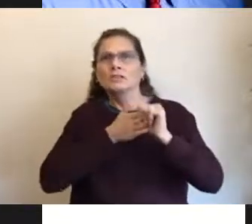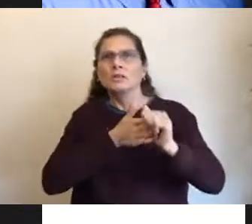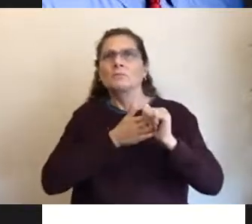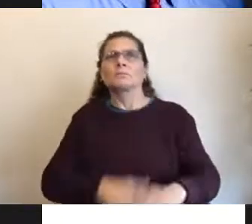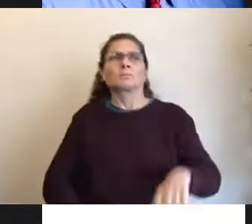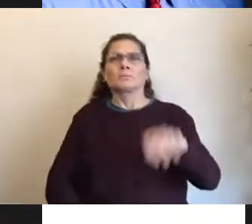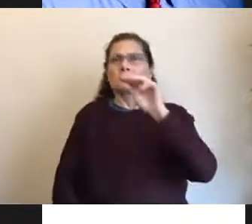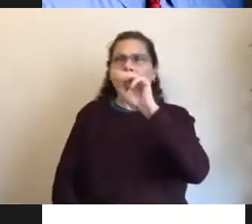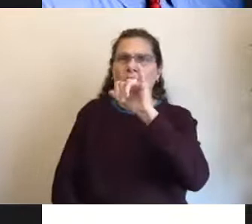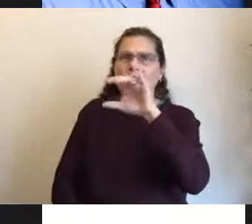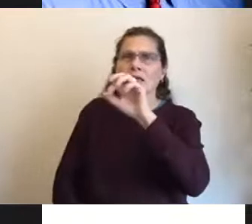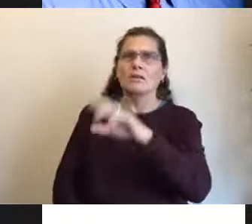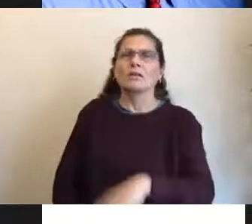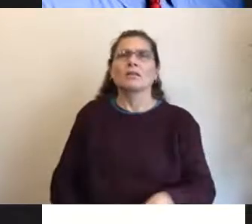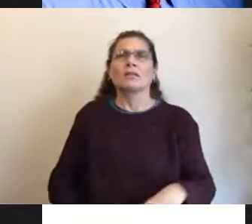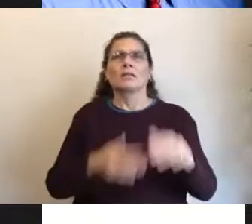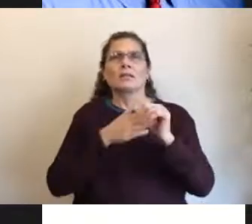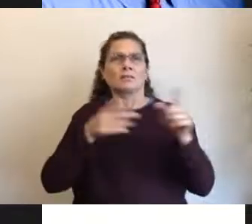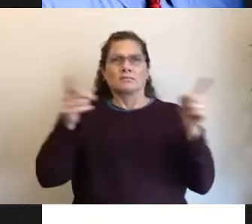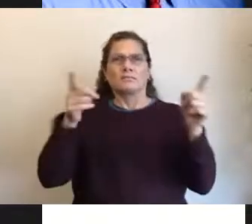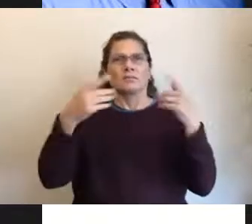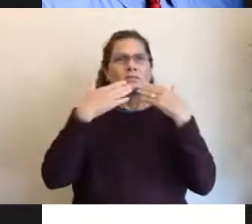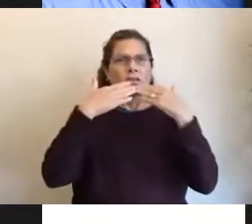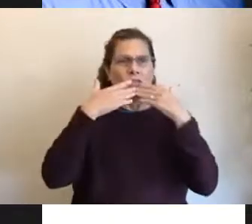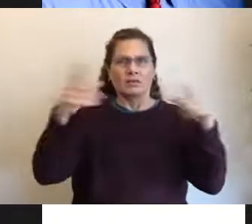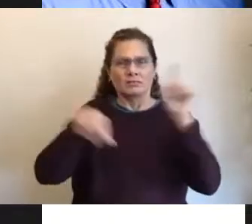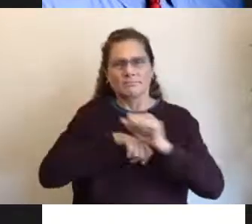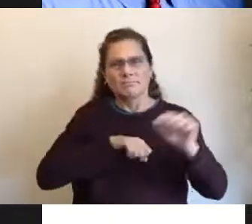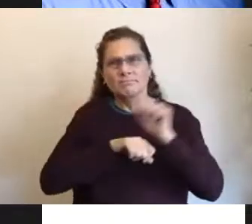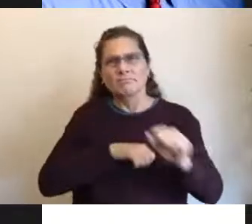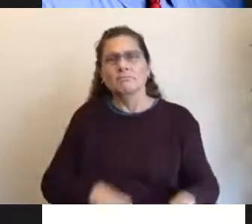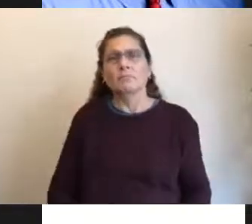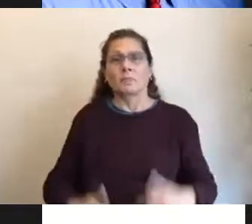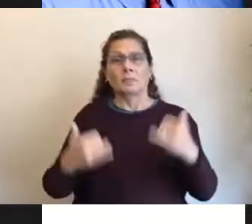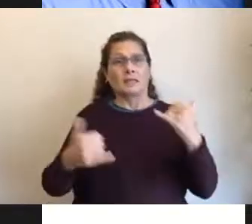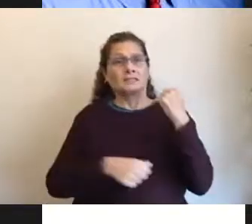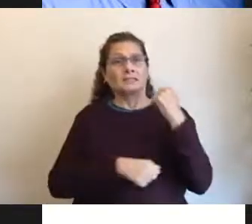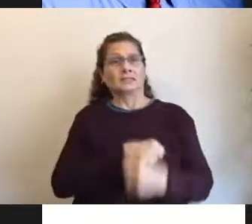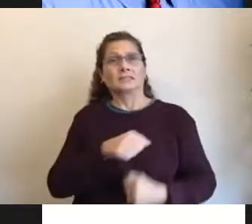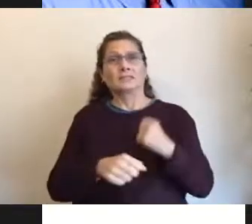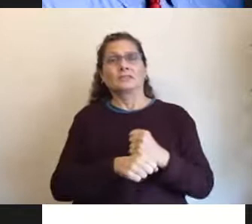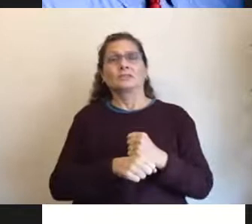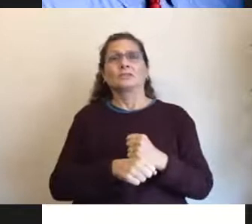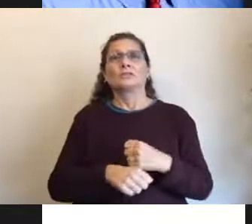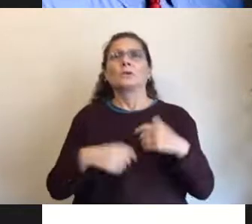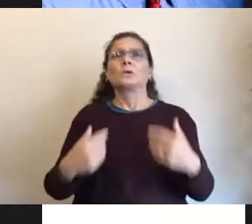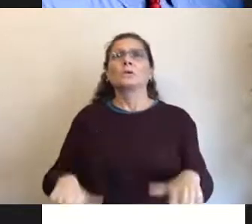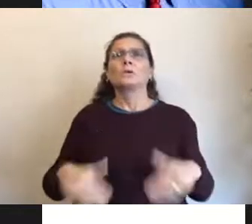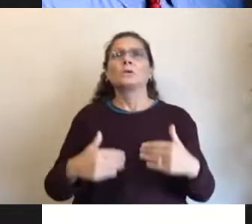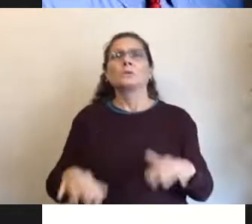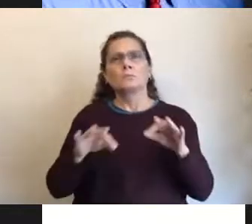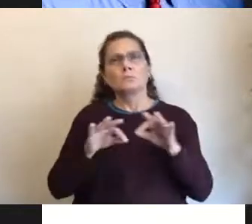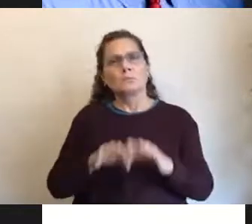ever, we know how important it is for folks to have access to affordable healthcare coverage, especially with so